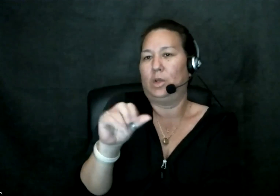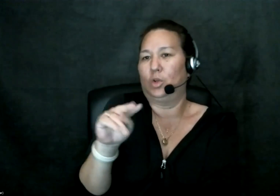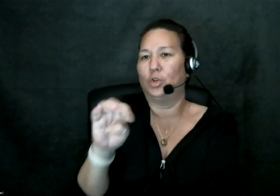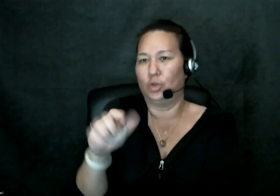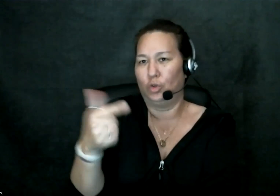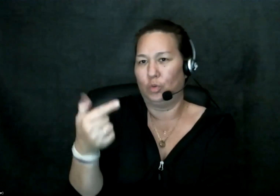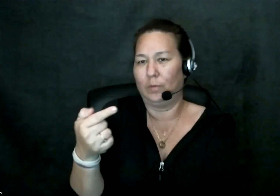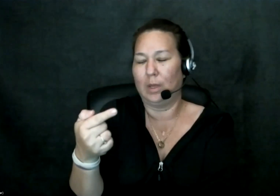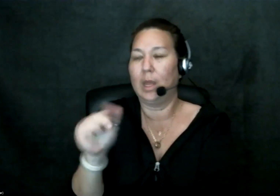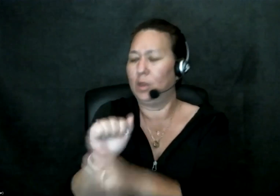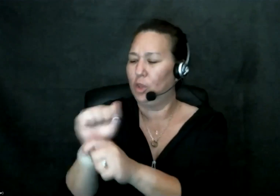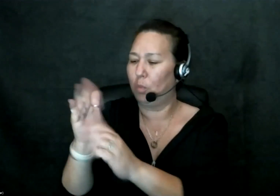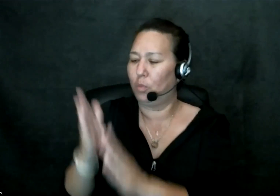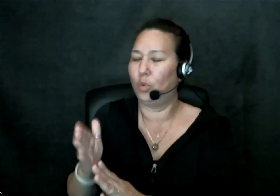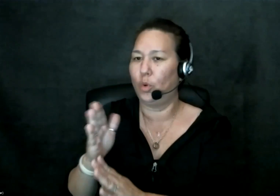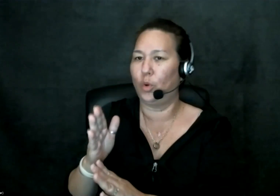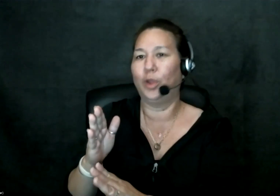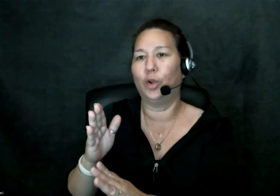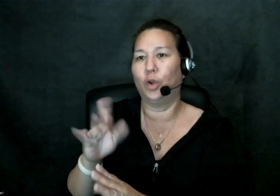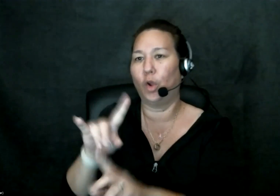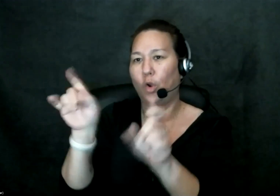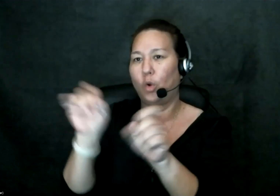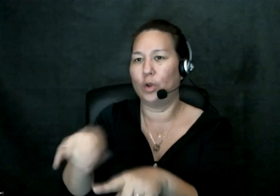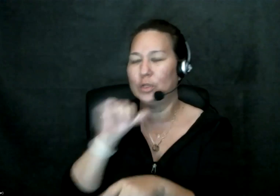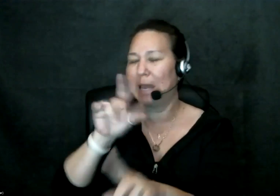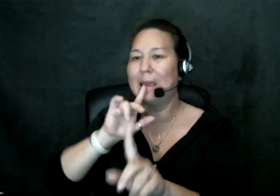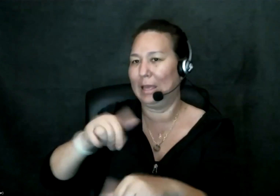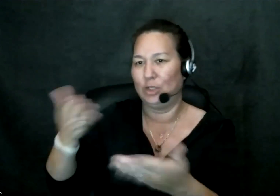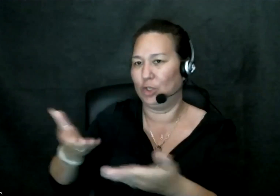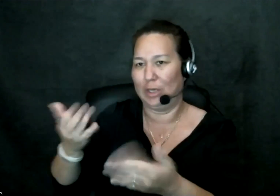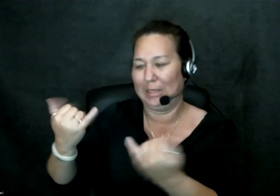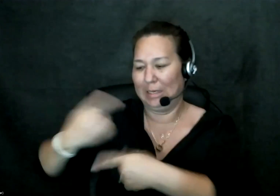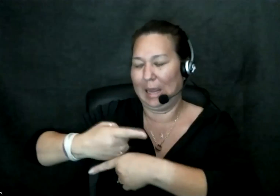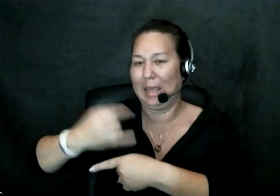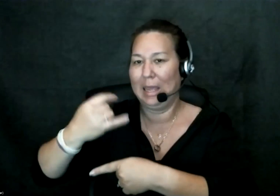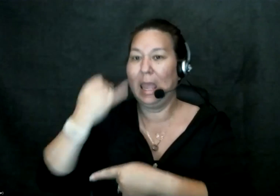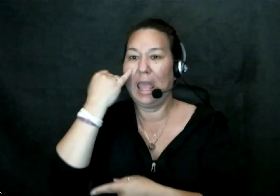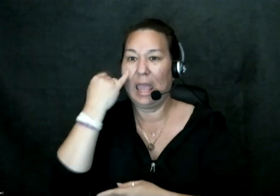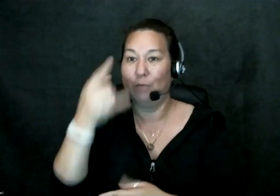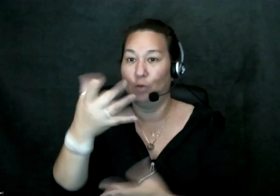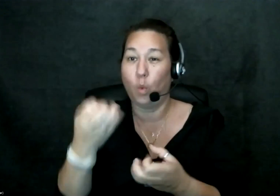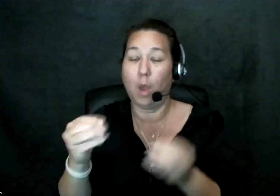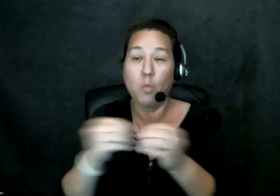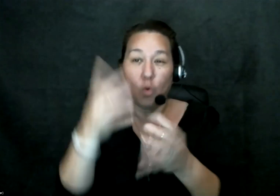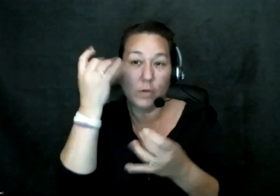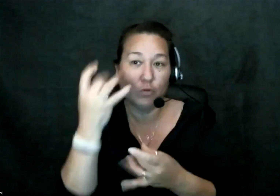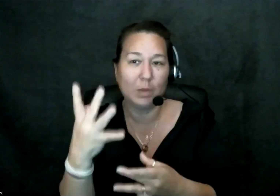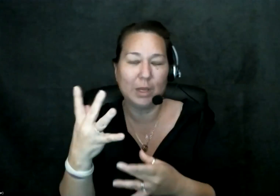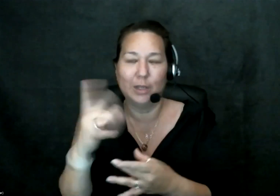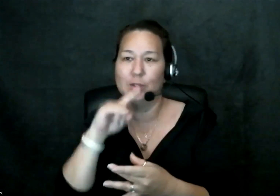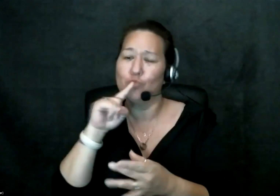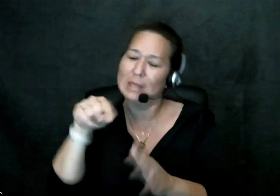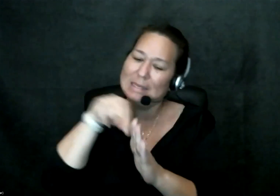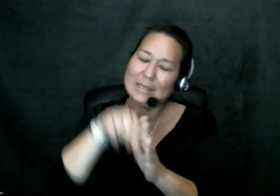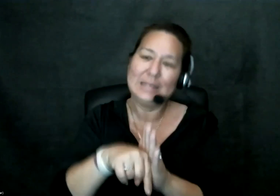questions were answered here this evening. So please do plan to join that if you can for more detailed conversation around